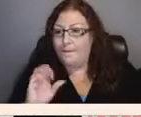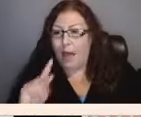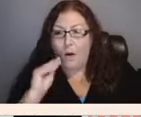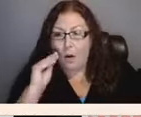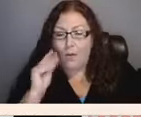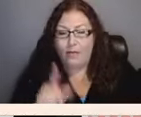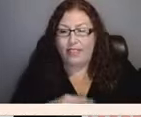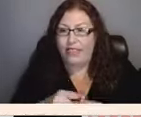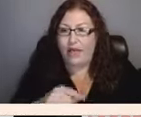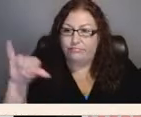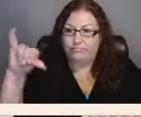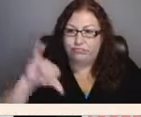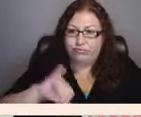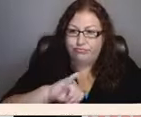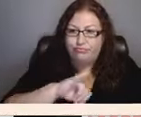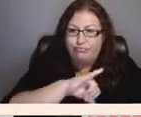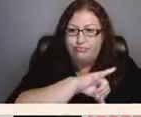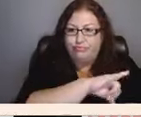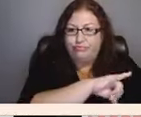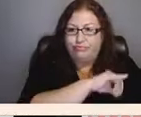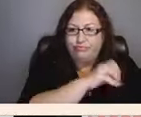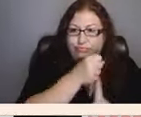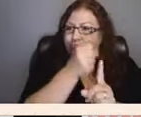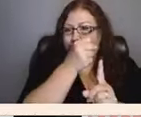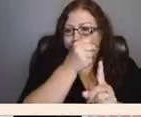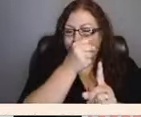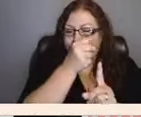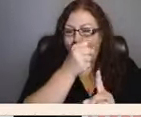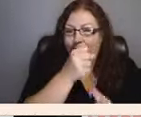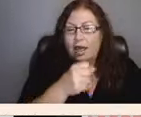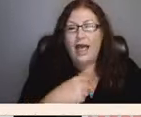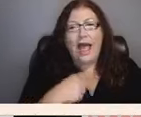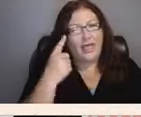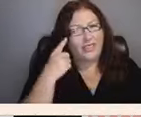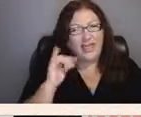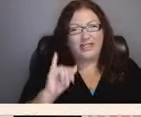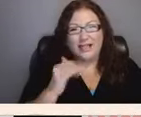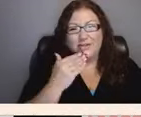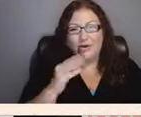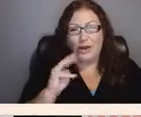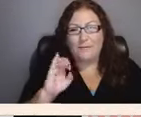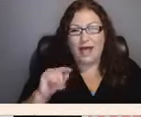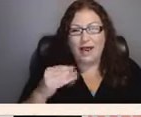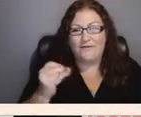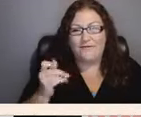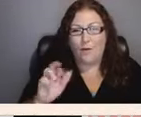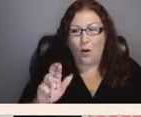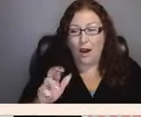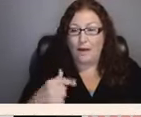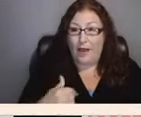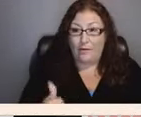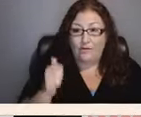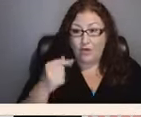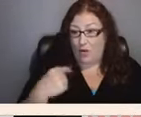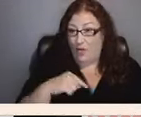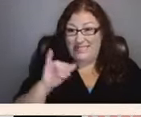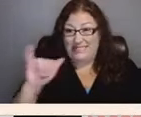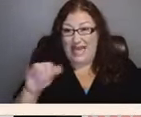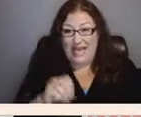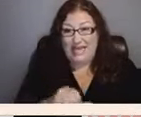it's, I think, a great metaphor, and I talk about that in my book, my refusal So we stayed in the Dominican Republic. It was